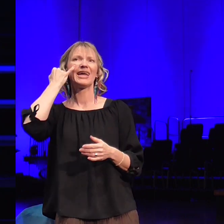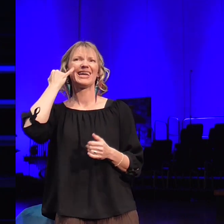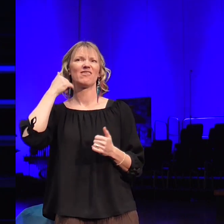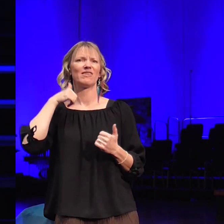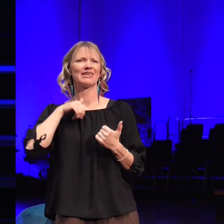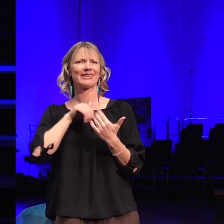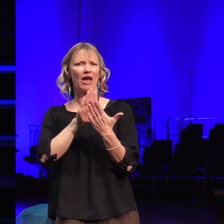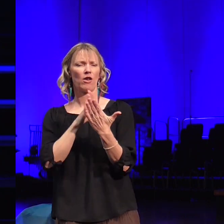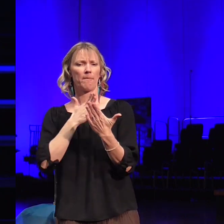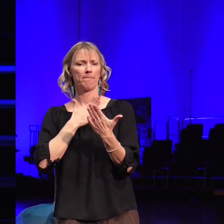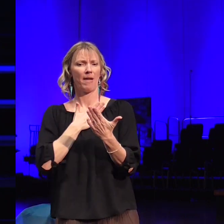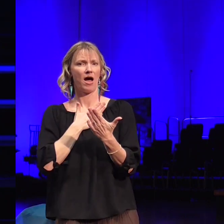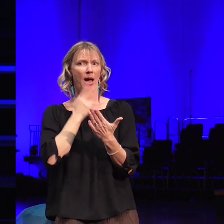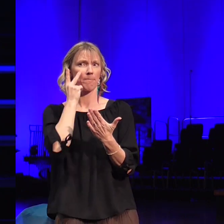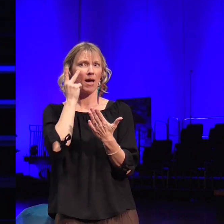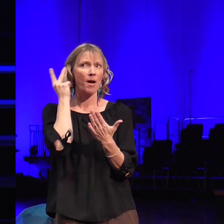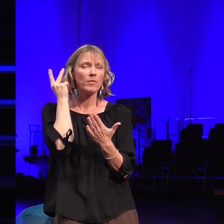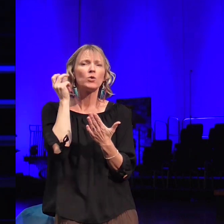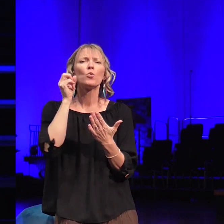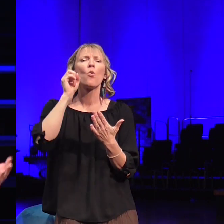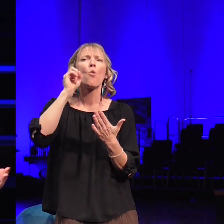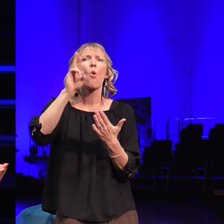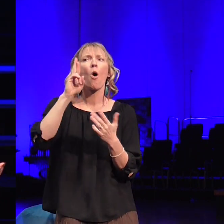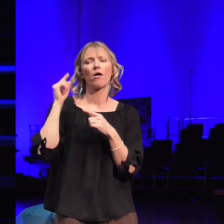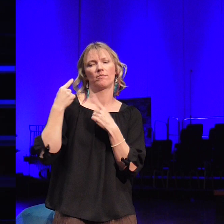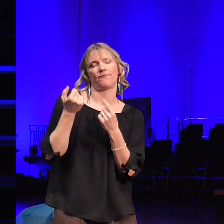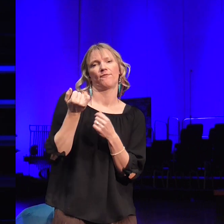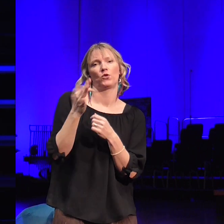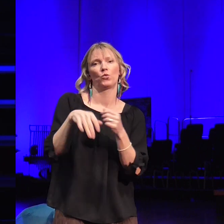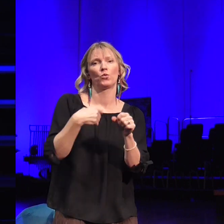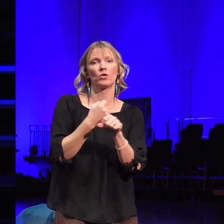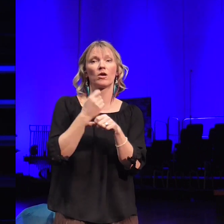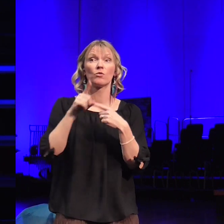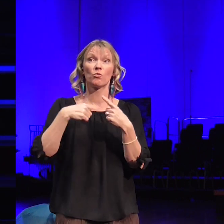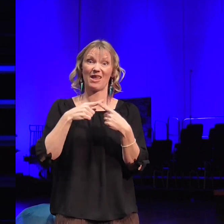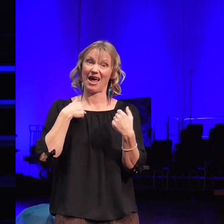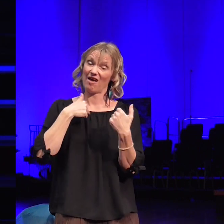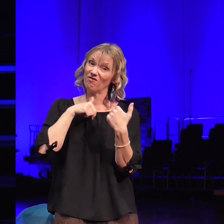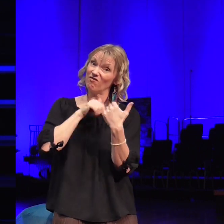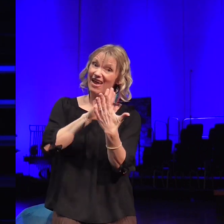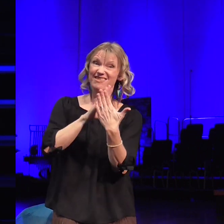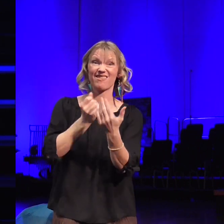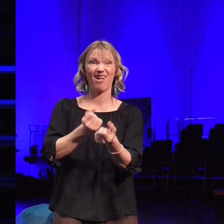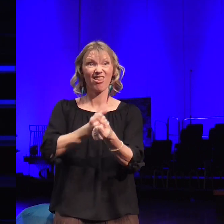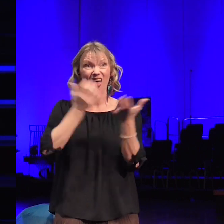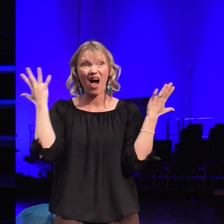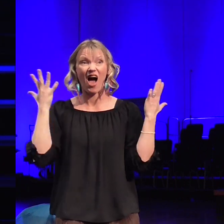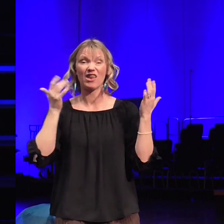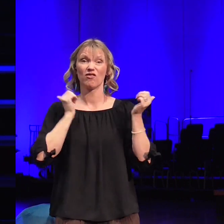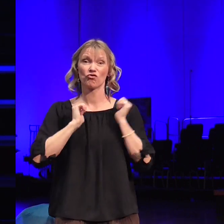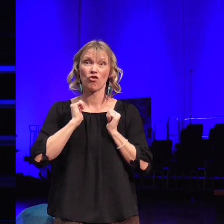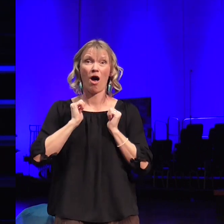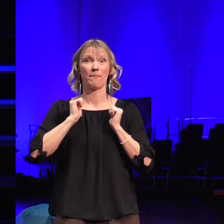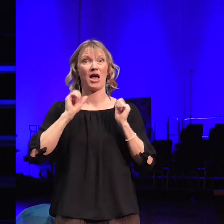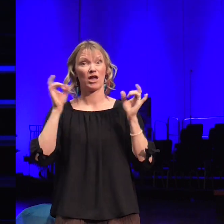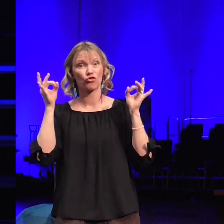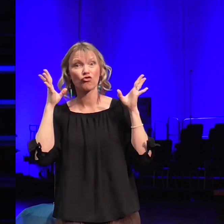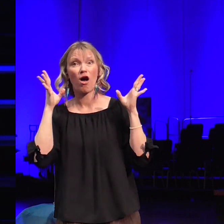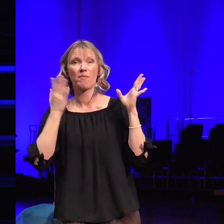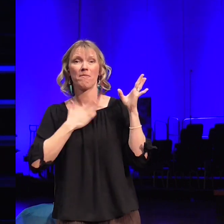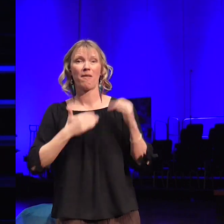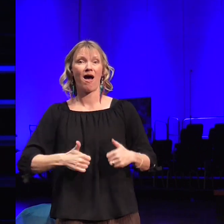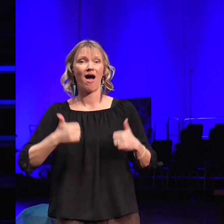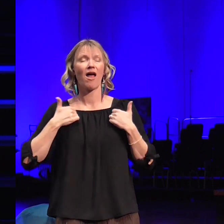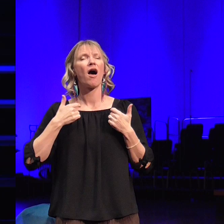inner memories, or even in the last few years when I've faced a lot of drama and trauma in my life, what I've discovered is